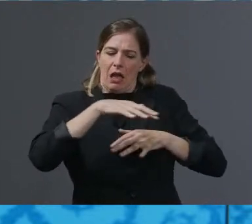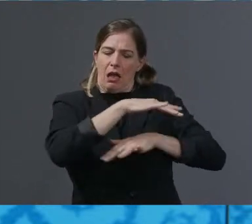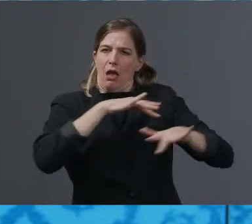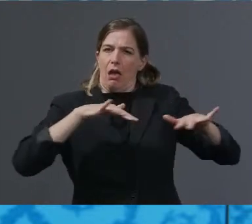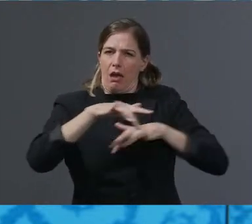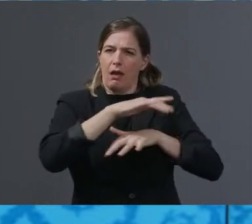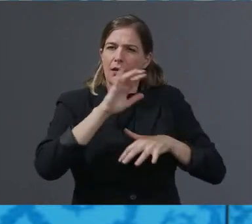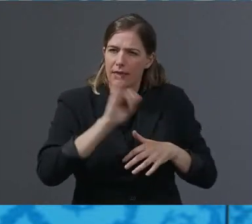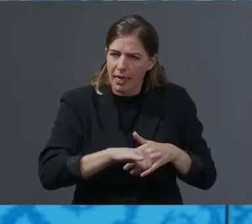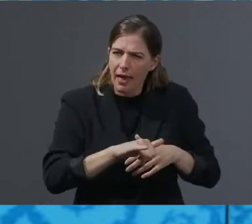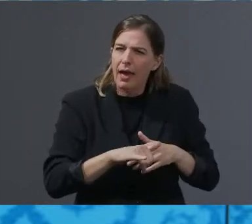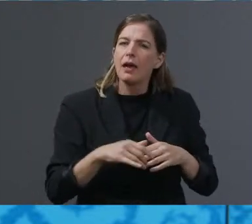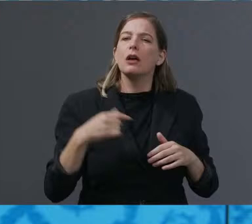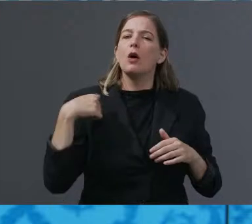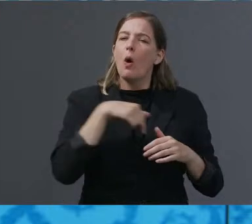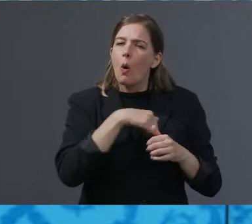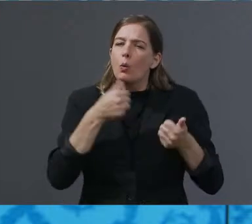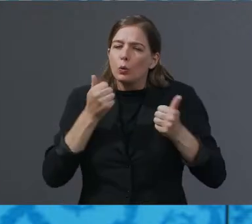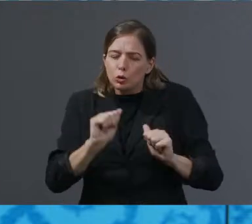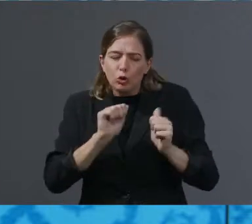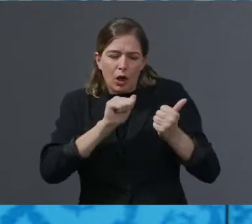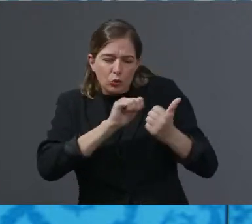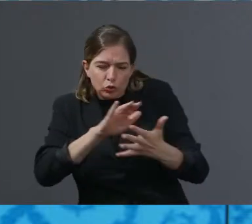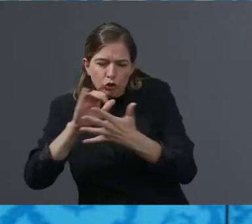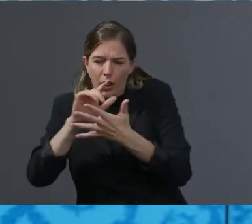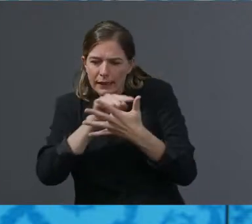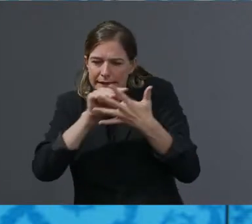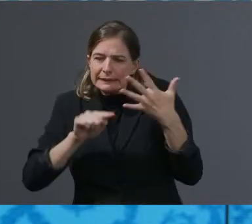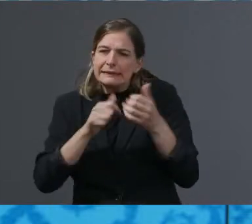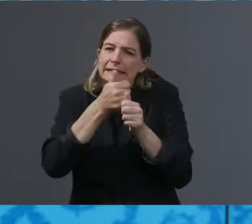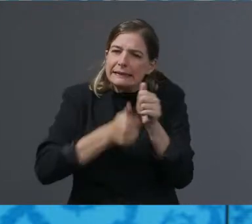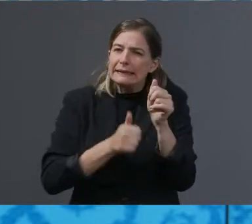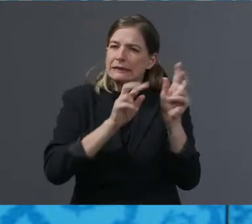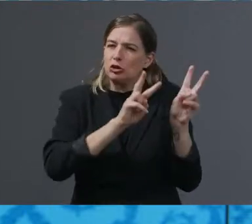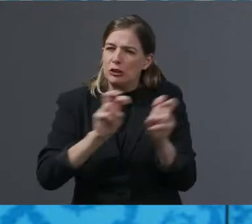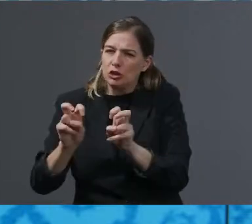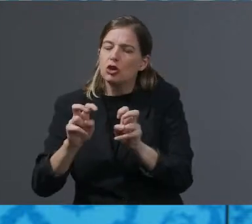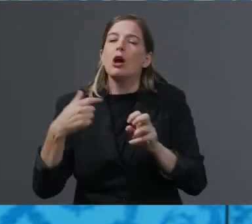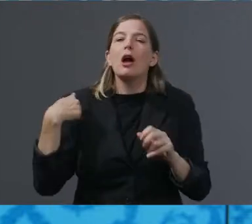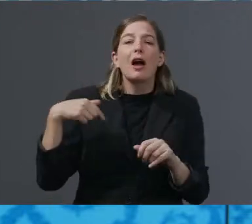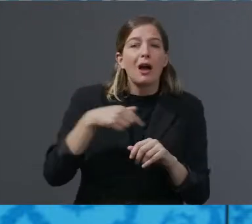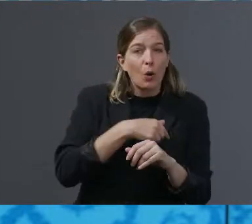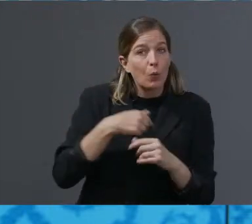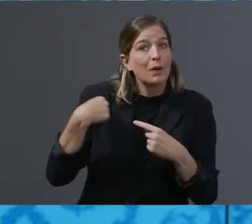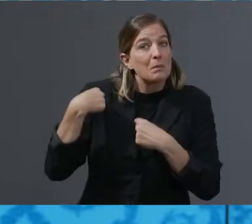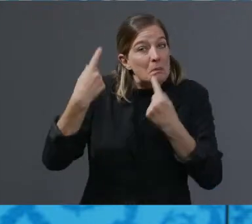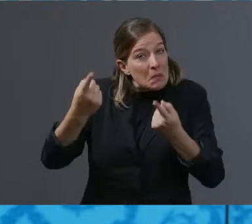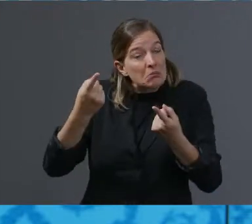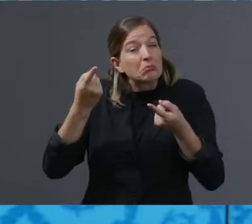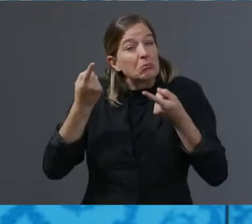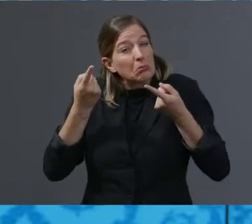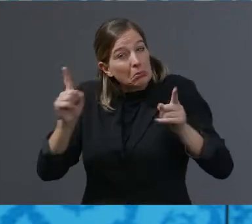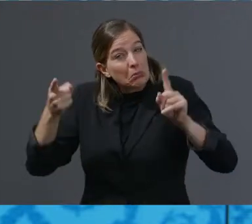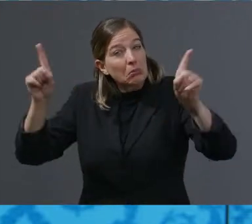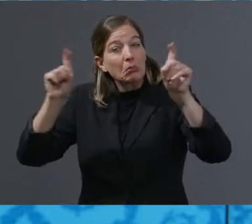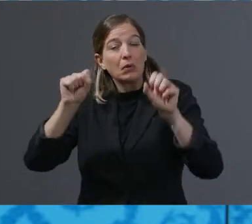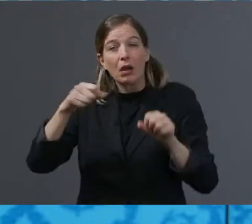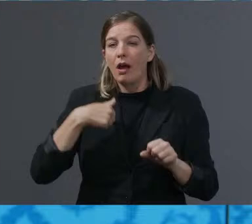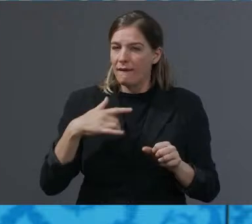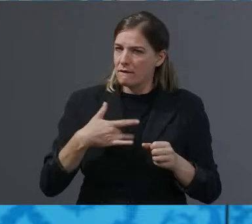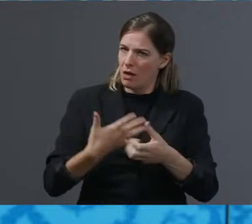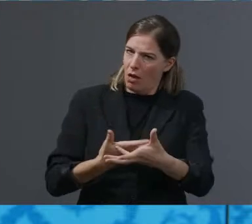each one in its turn. We've been successful to date, and I'm confident with the commitment